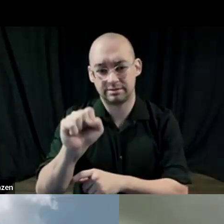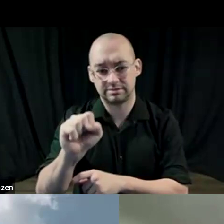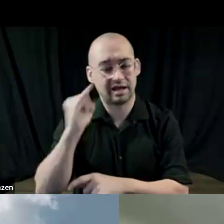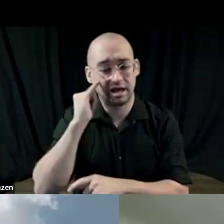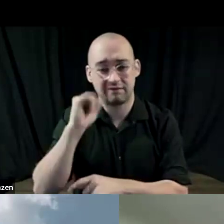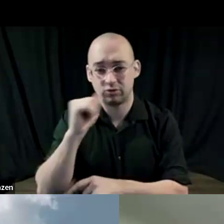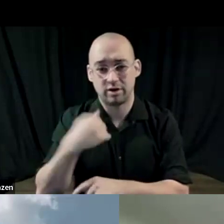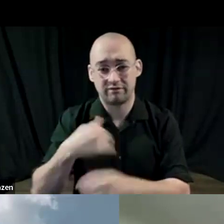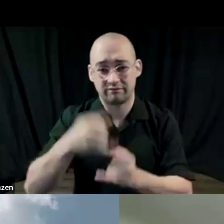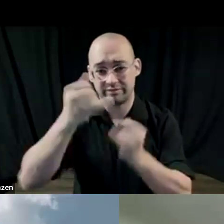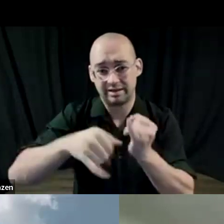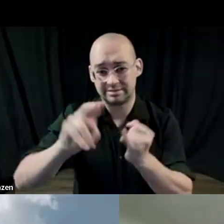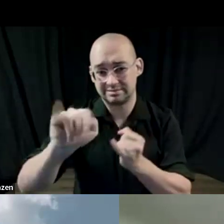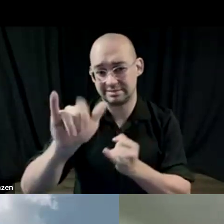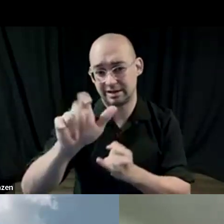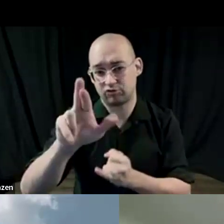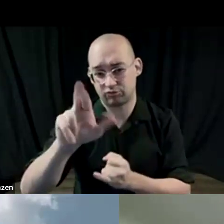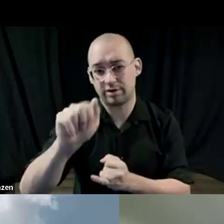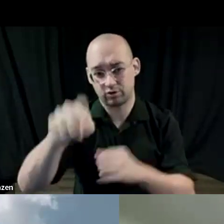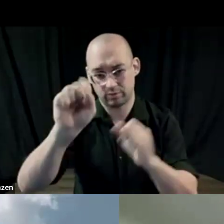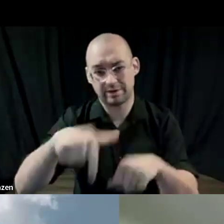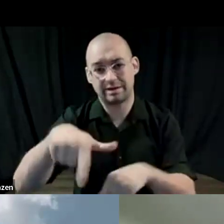can take the de minimis, which is 15% of